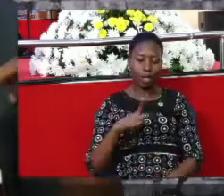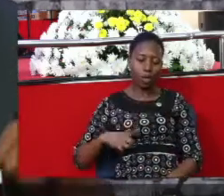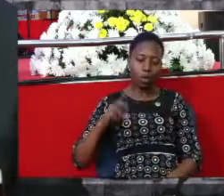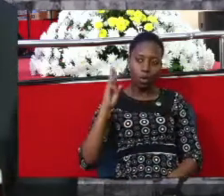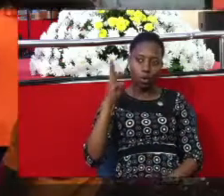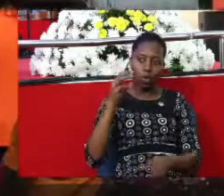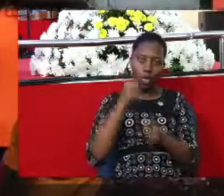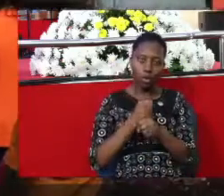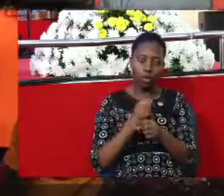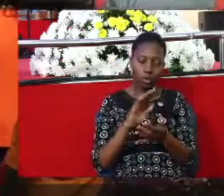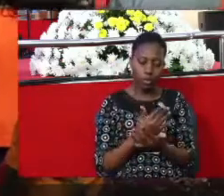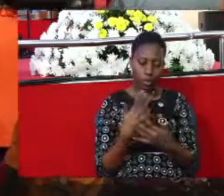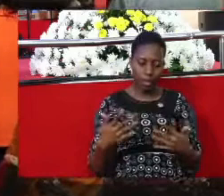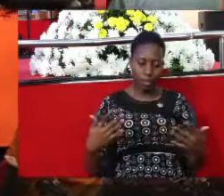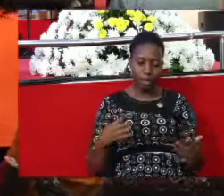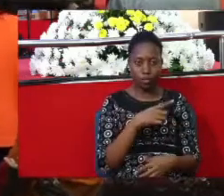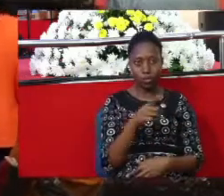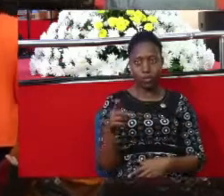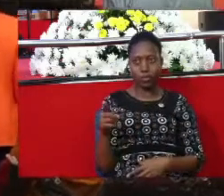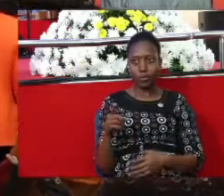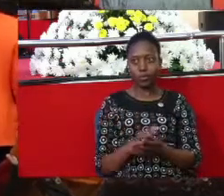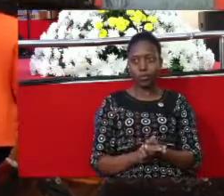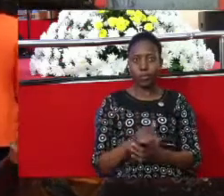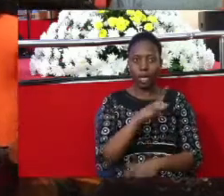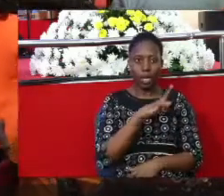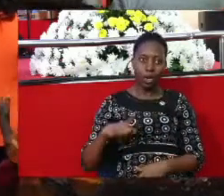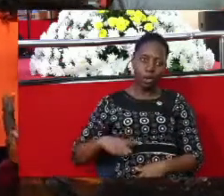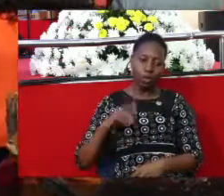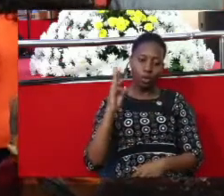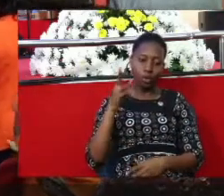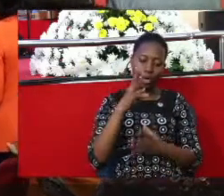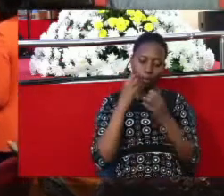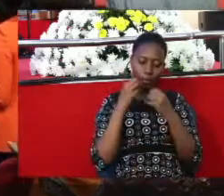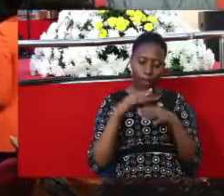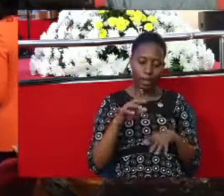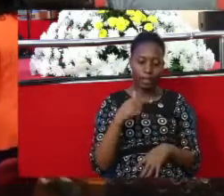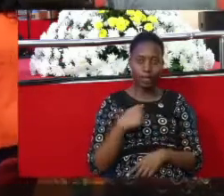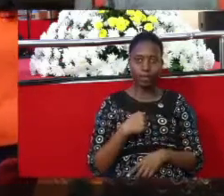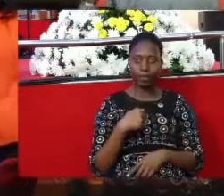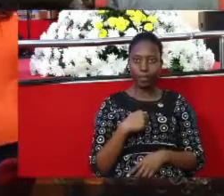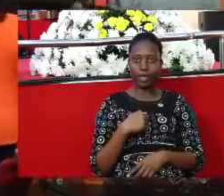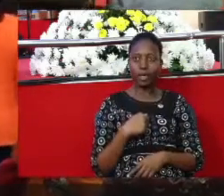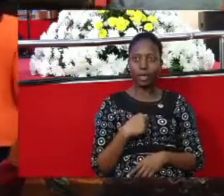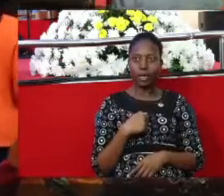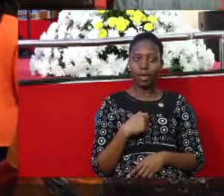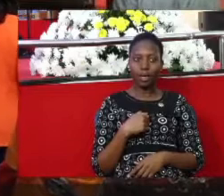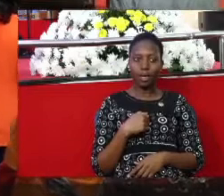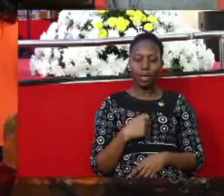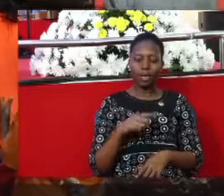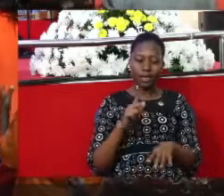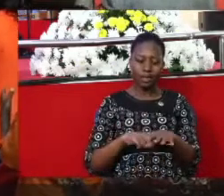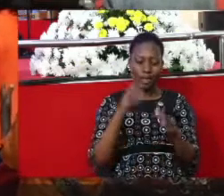will bless me even in bad economy. God will bless me even in bad